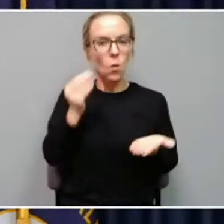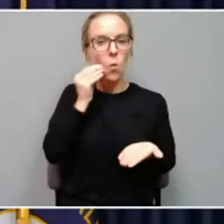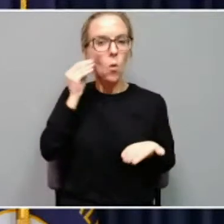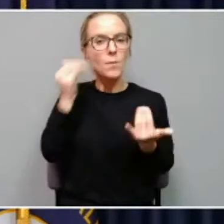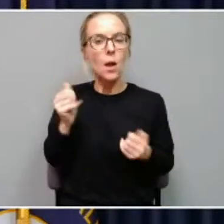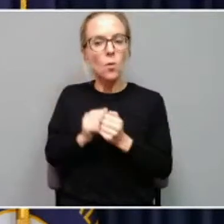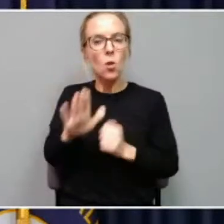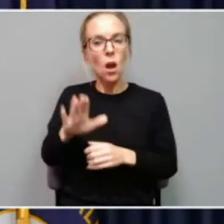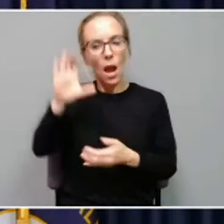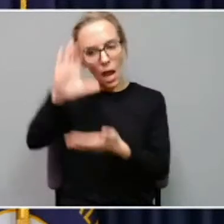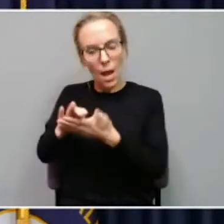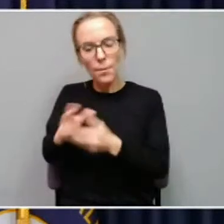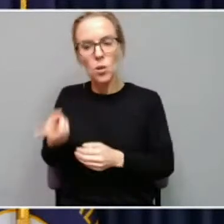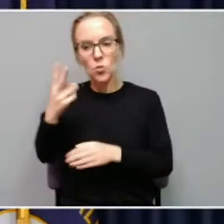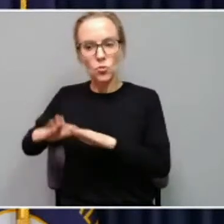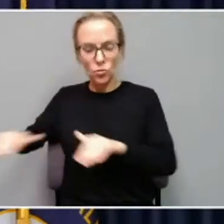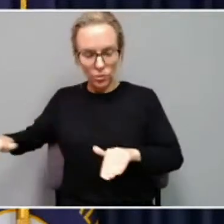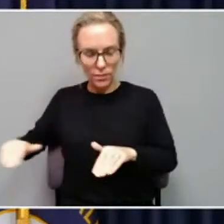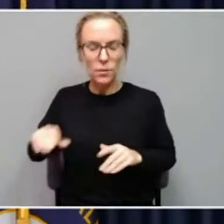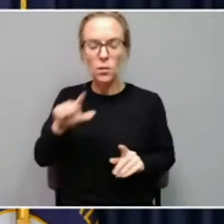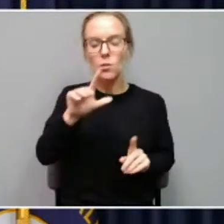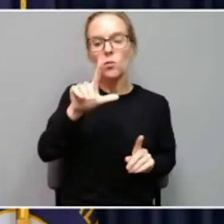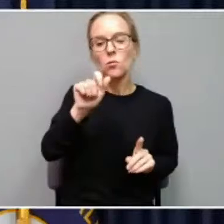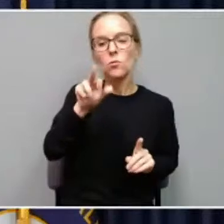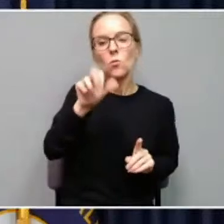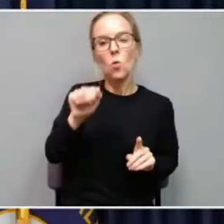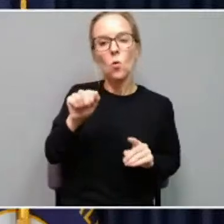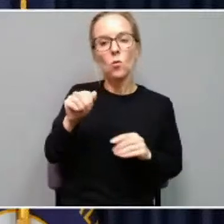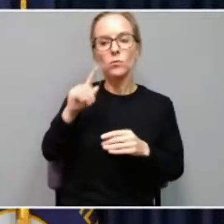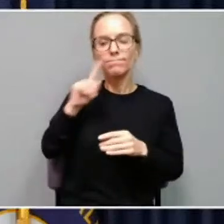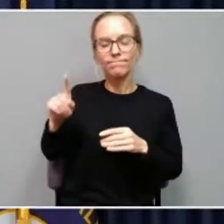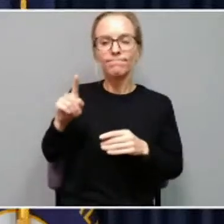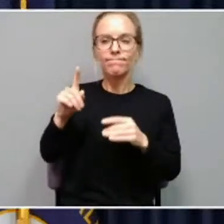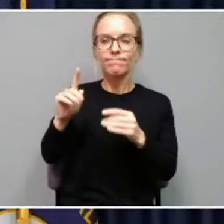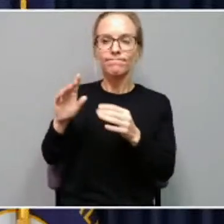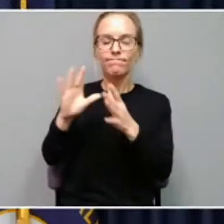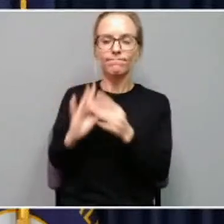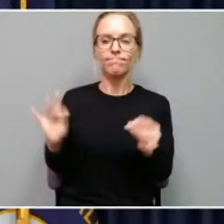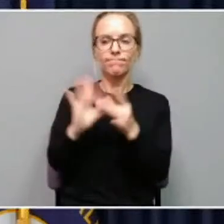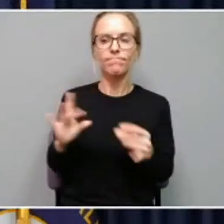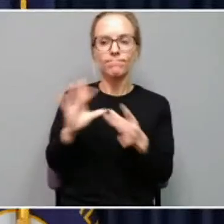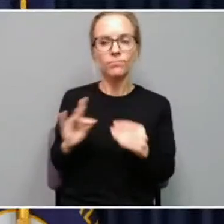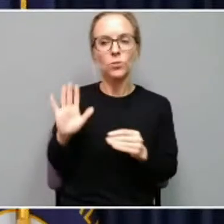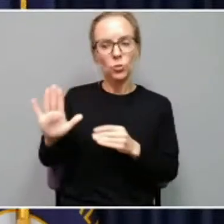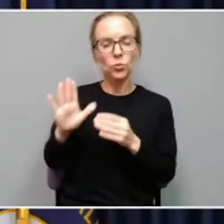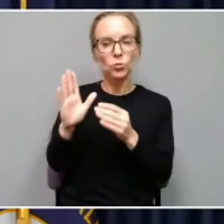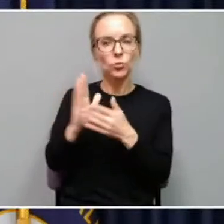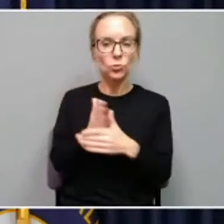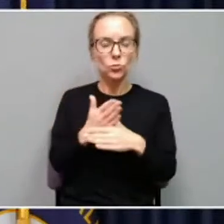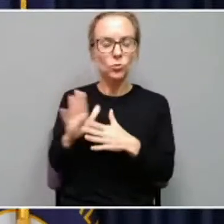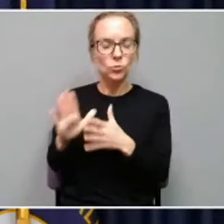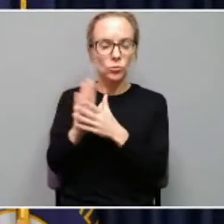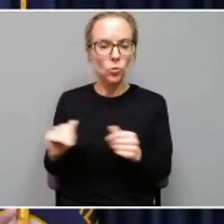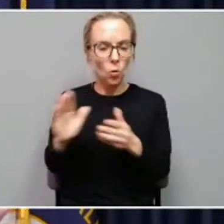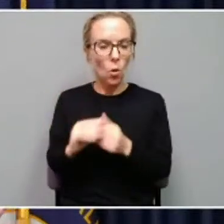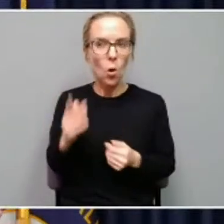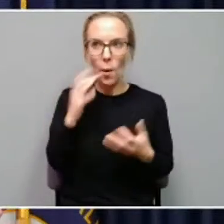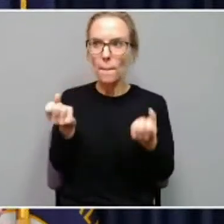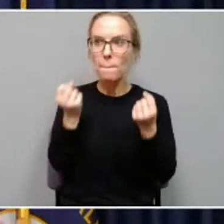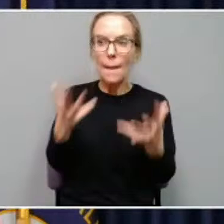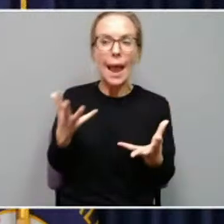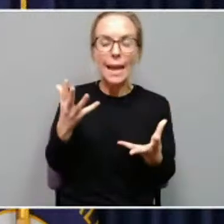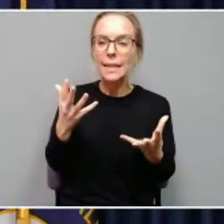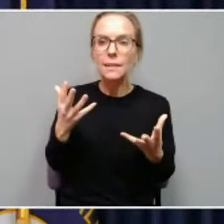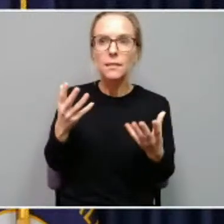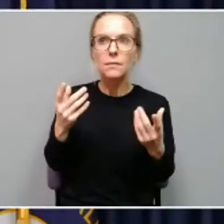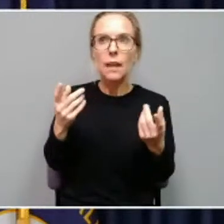we hear from Laura via video as she graciously agreed to tell her story, because so much of this happens outside the